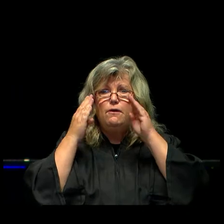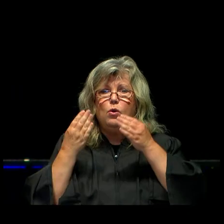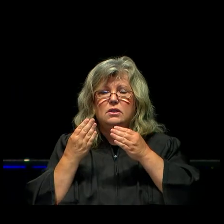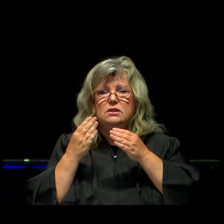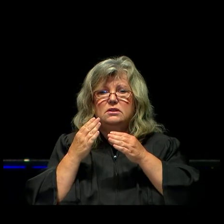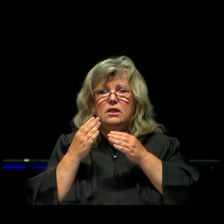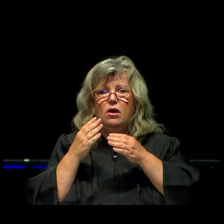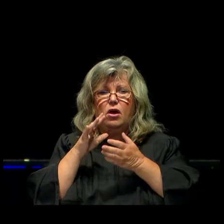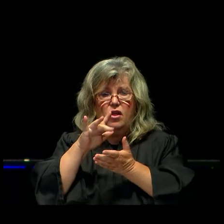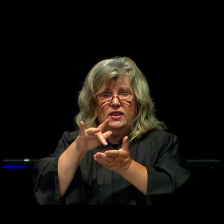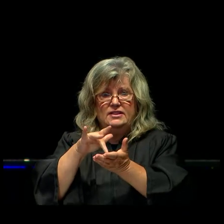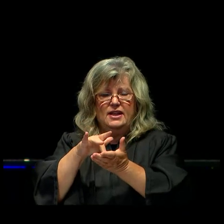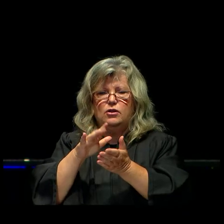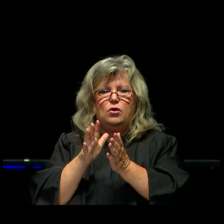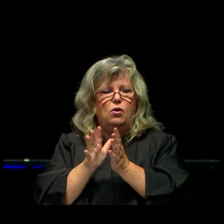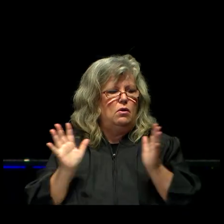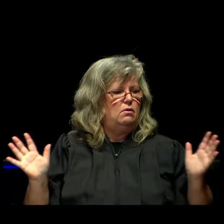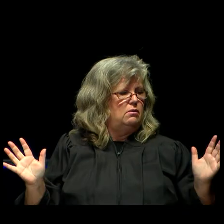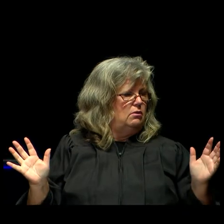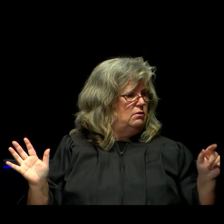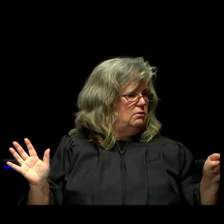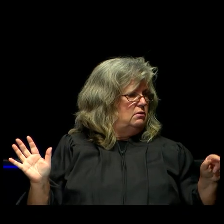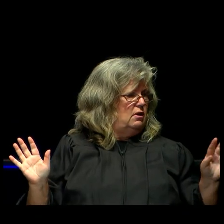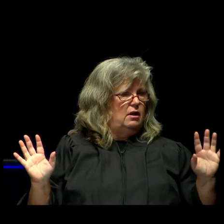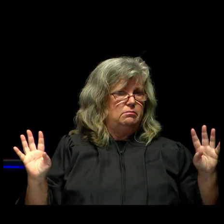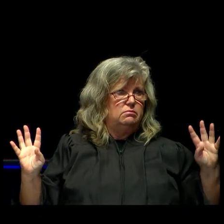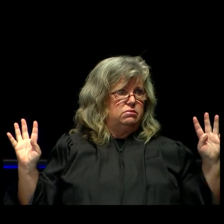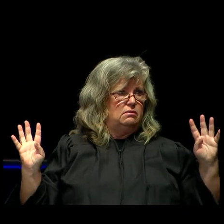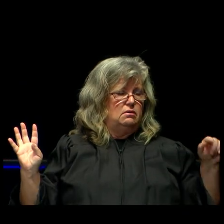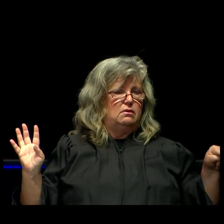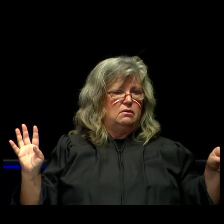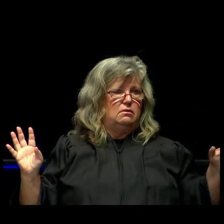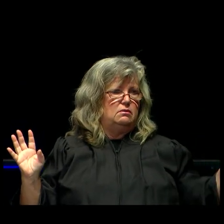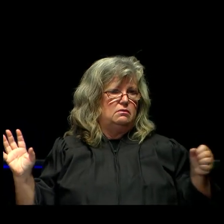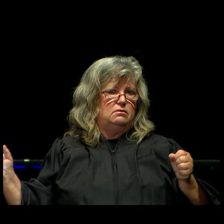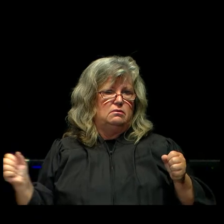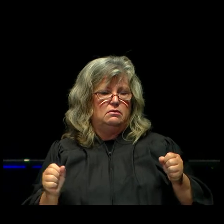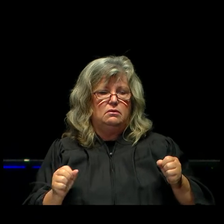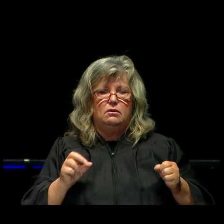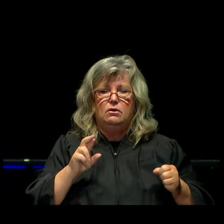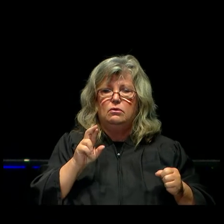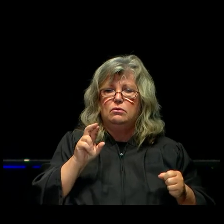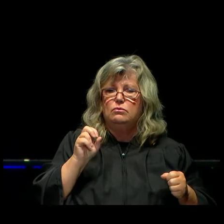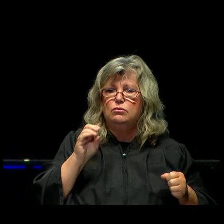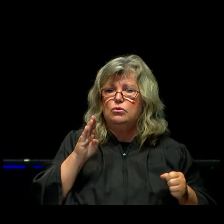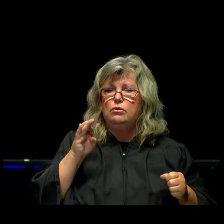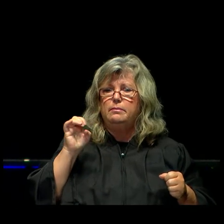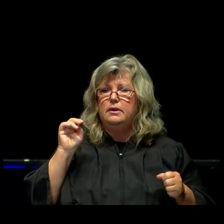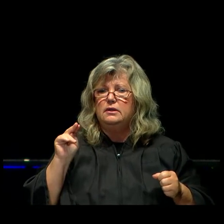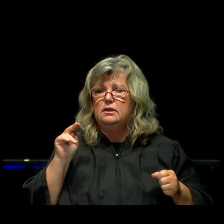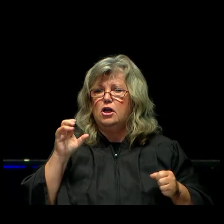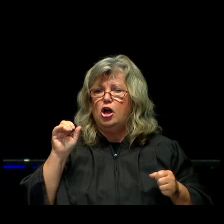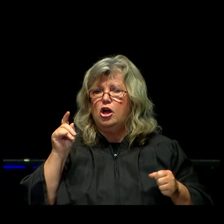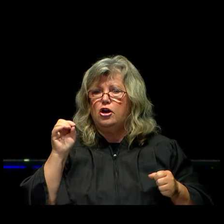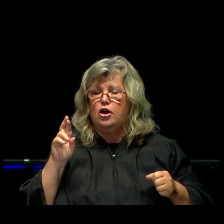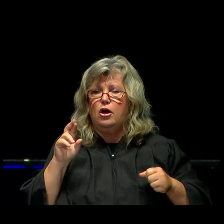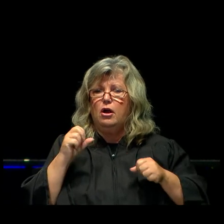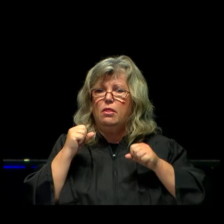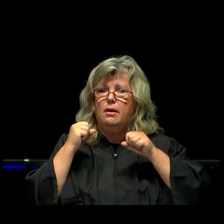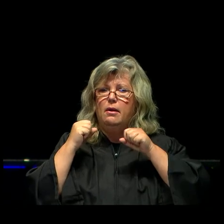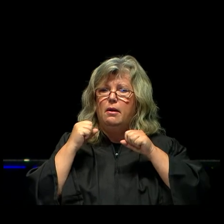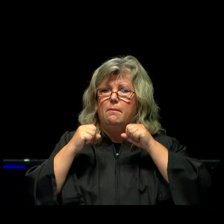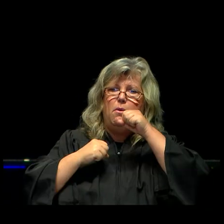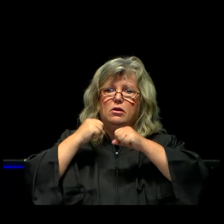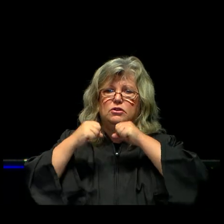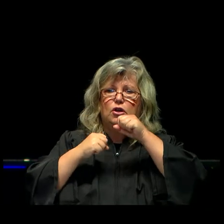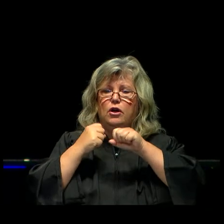of come in and resolve issues. Reuben Carter, the boxer from Toronto, who